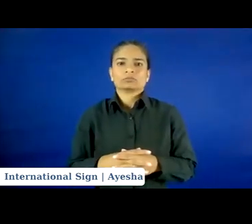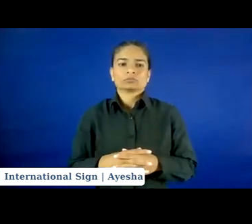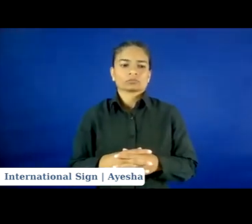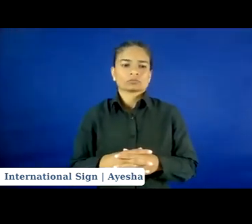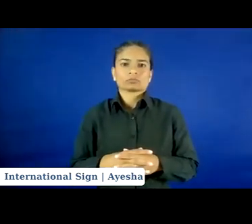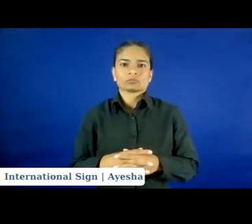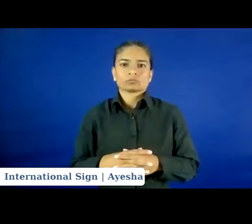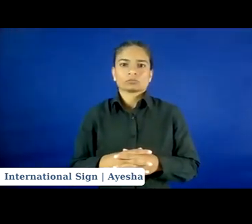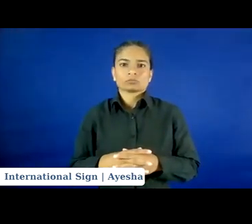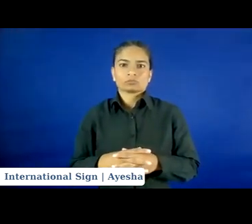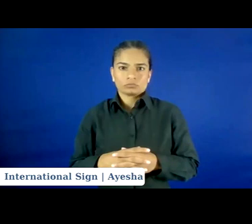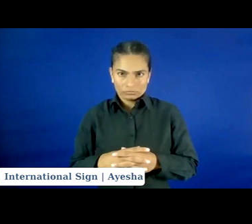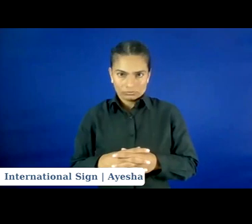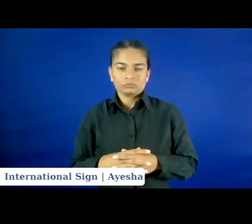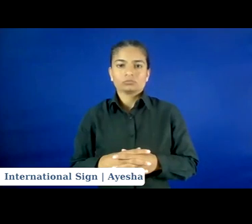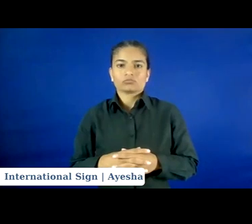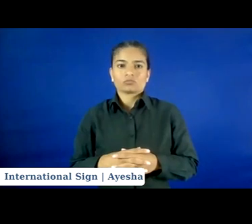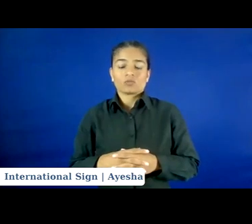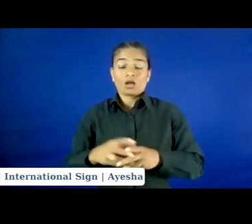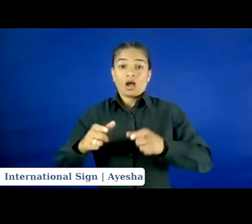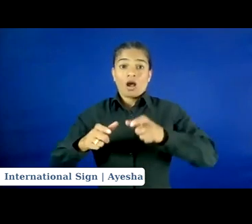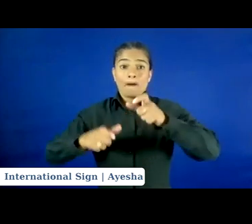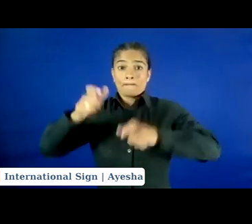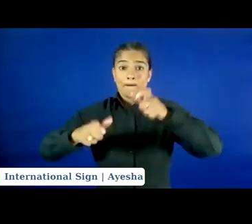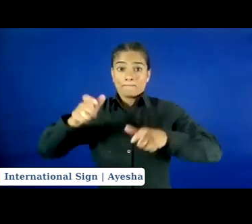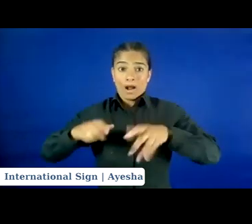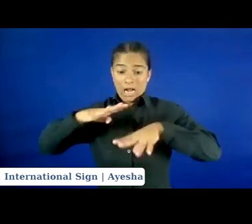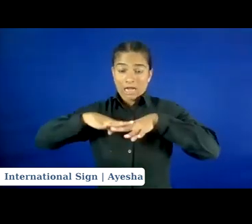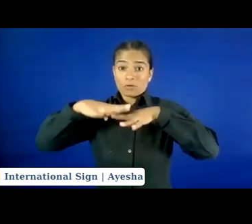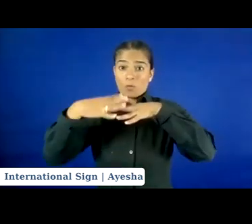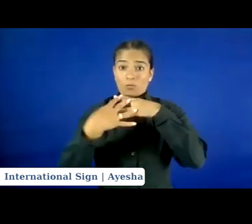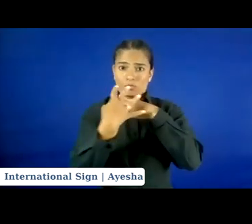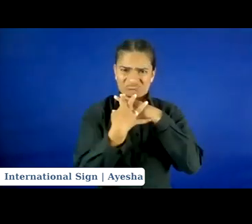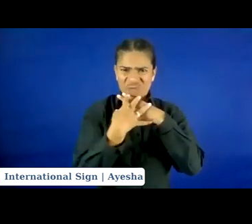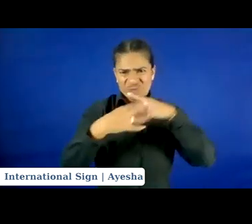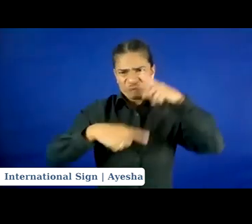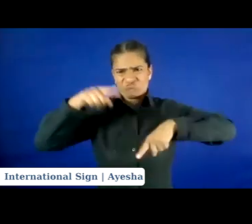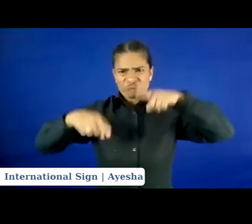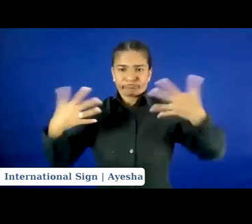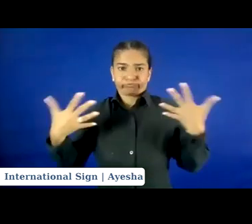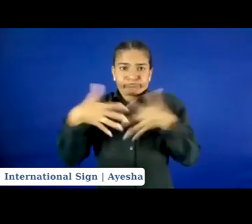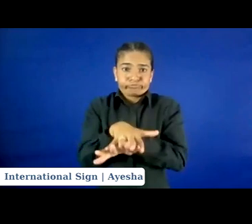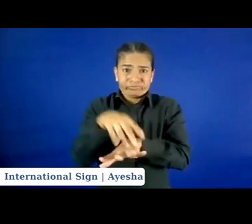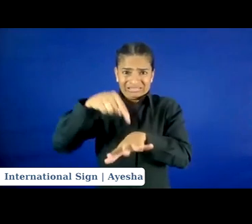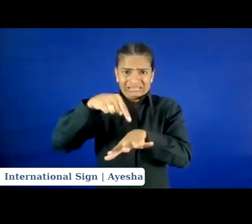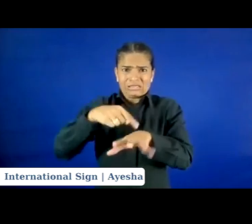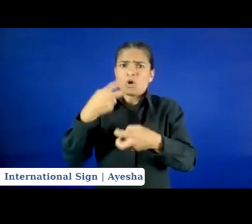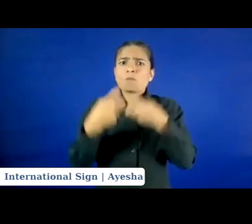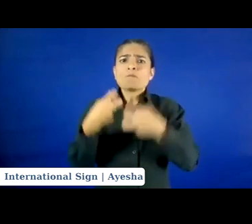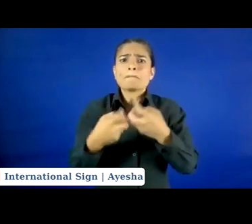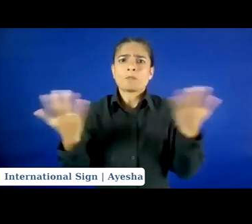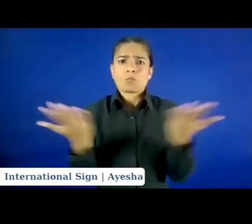interoperability that I would love Muya to come back and speak to. You know, the extent of